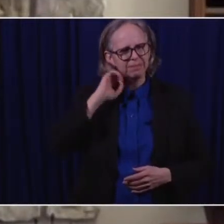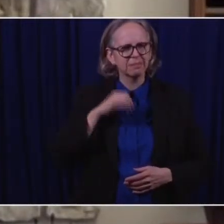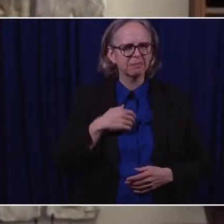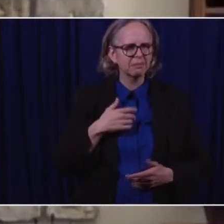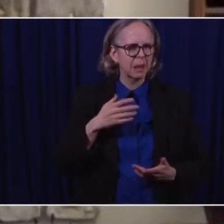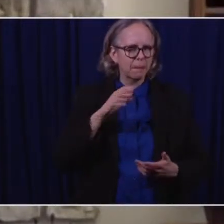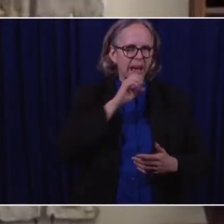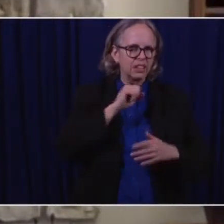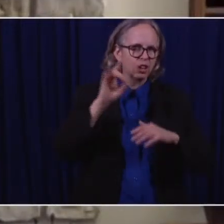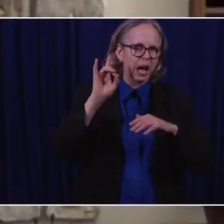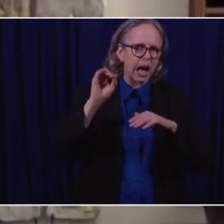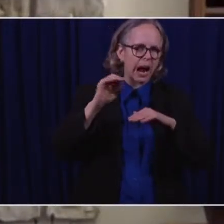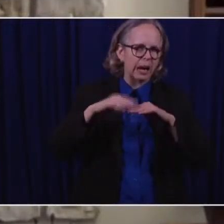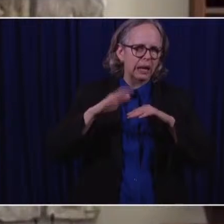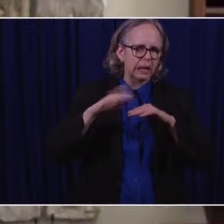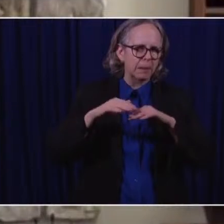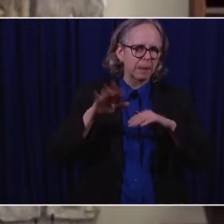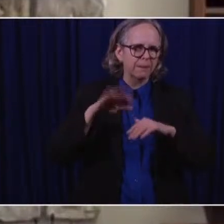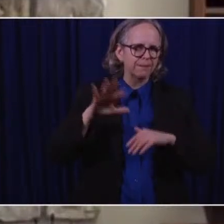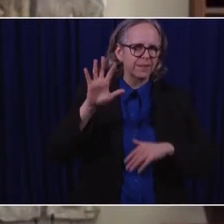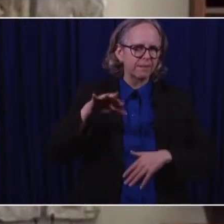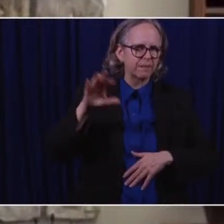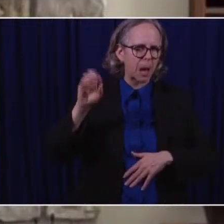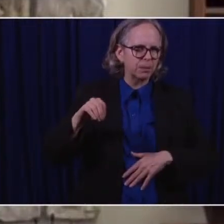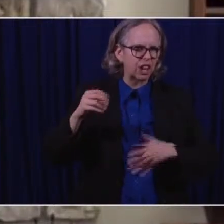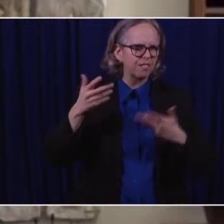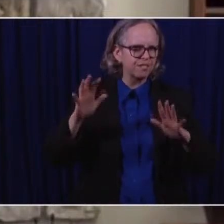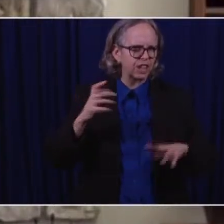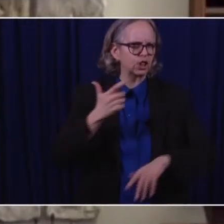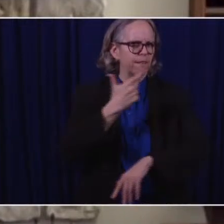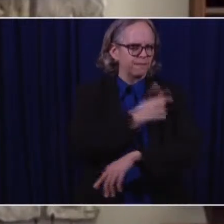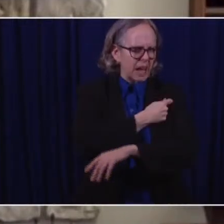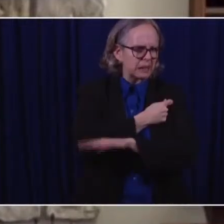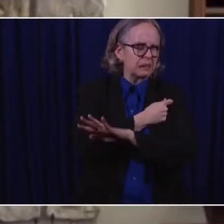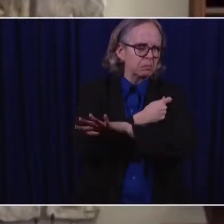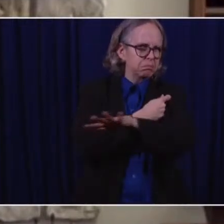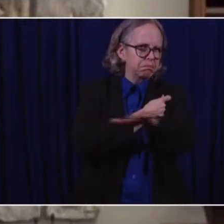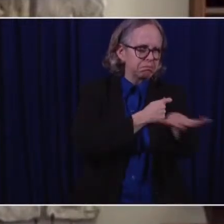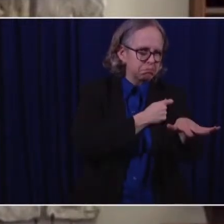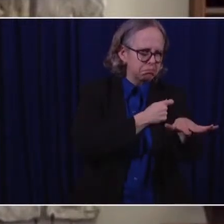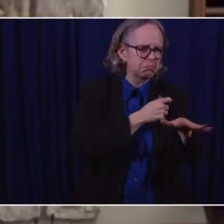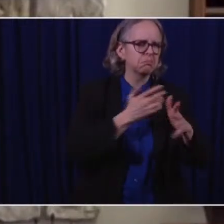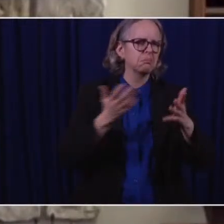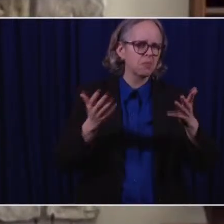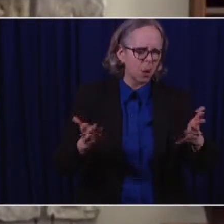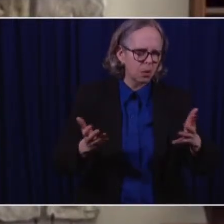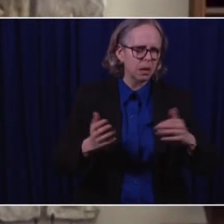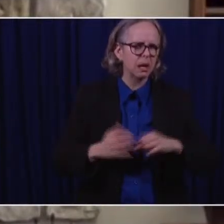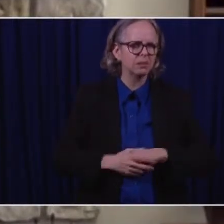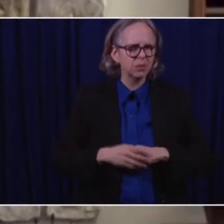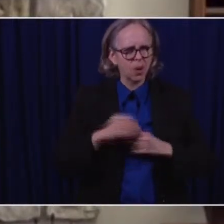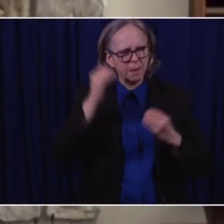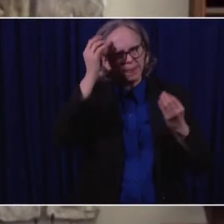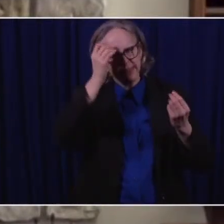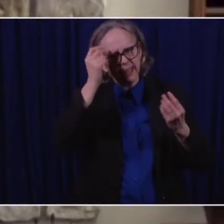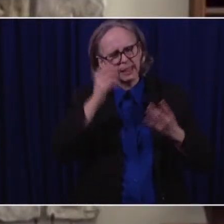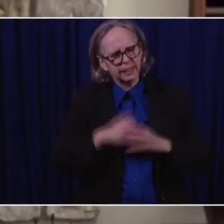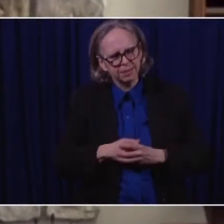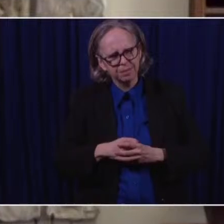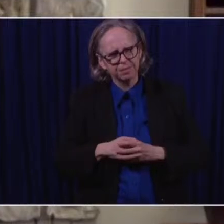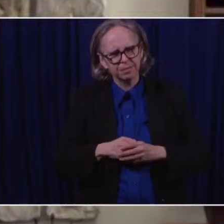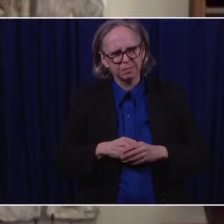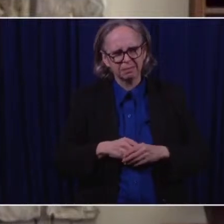above. We anticipate, just by talking to people 80 and above, that the uptake is going to be very high,